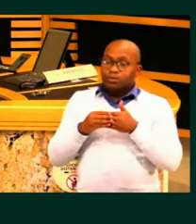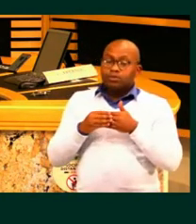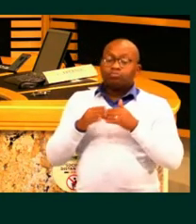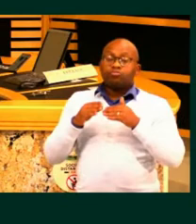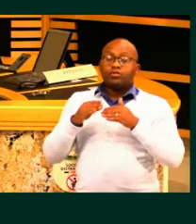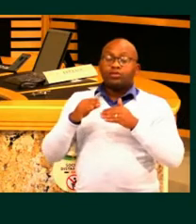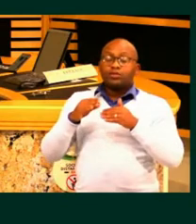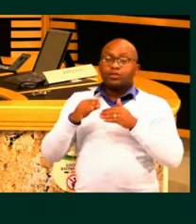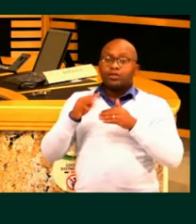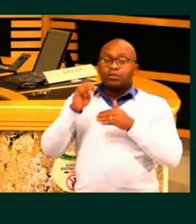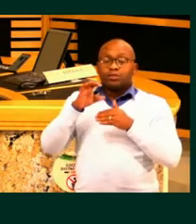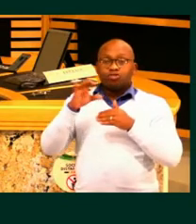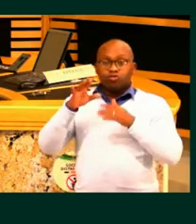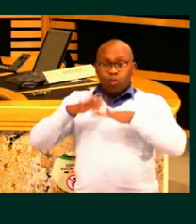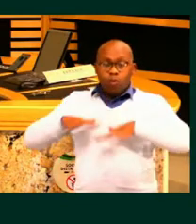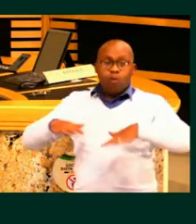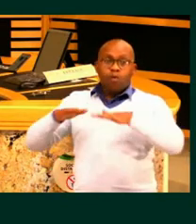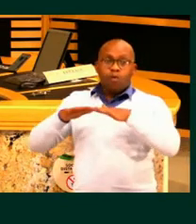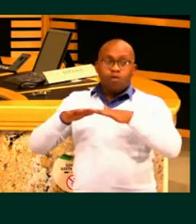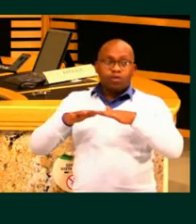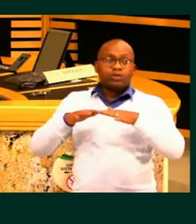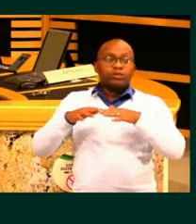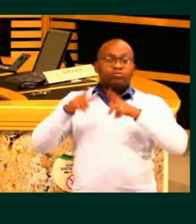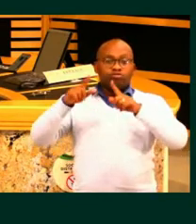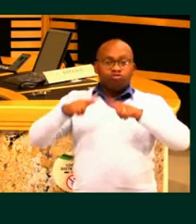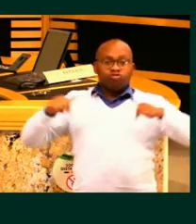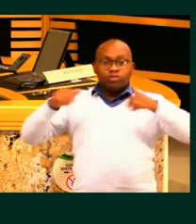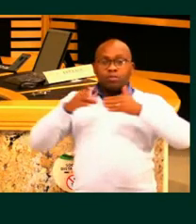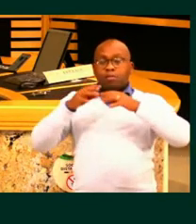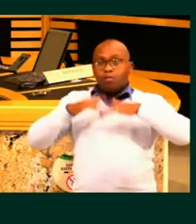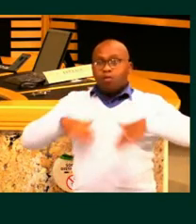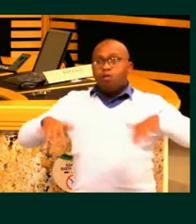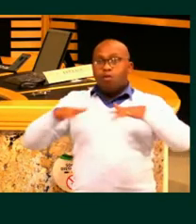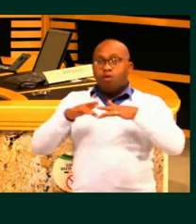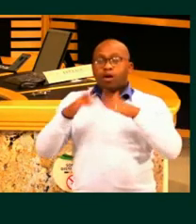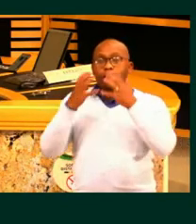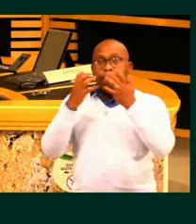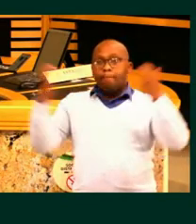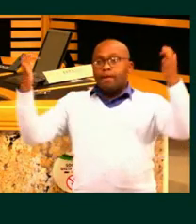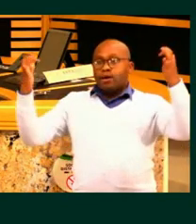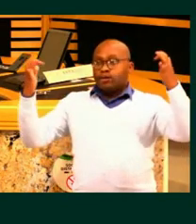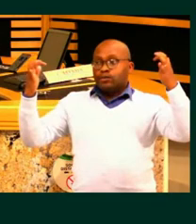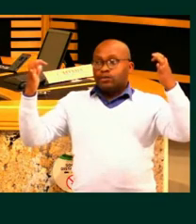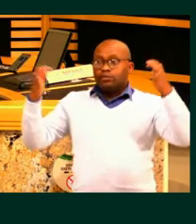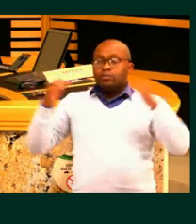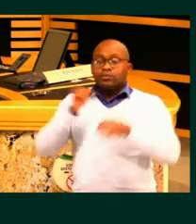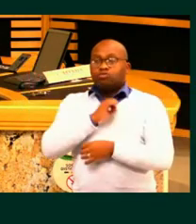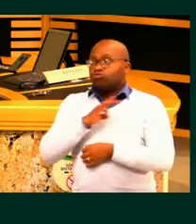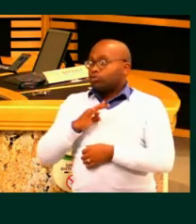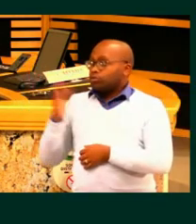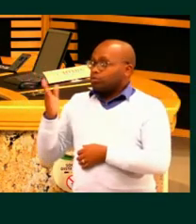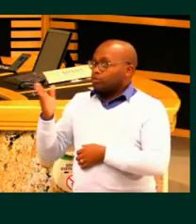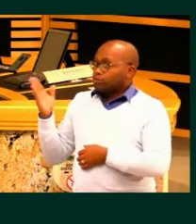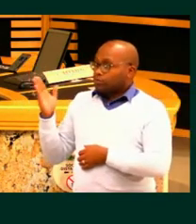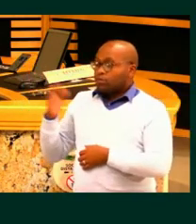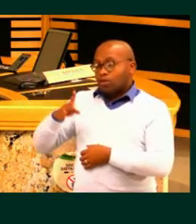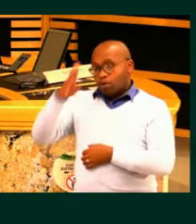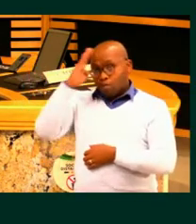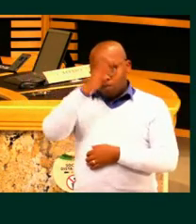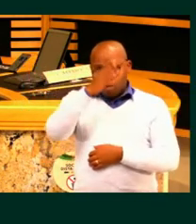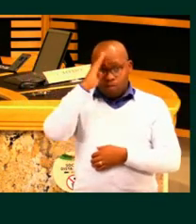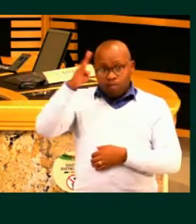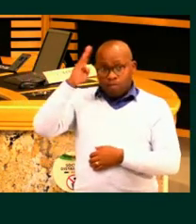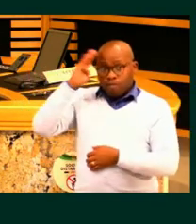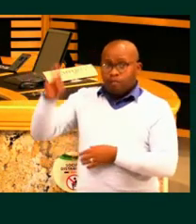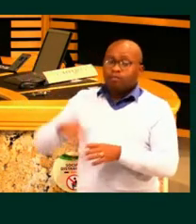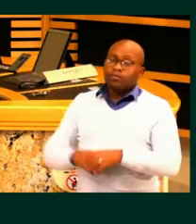the House ladies and gentlemen in the public Gallery officials you are all greeted today